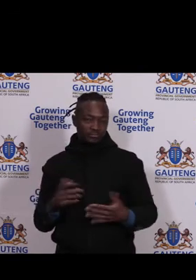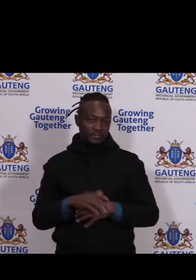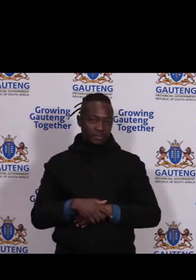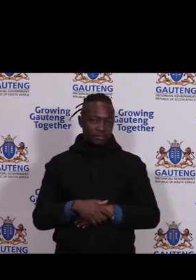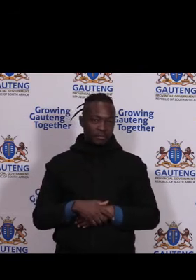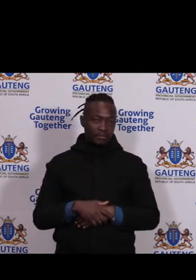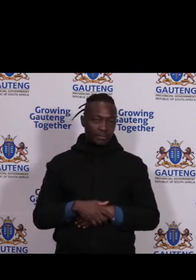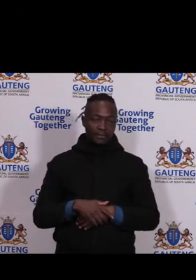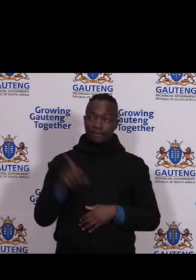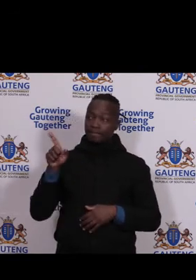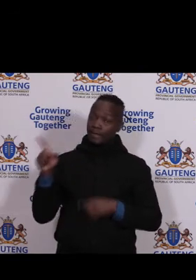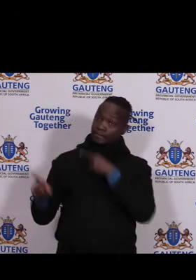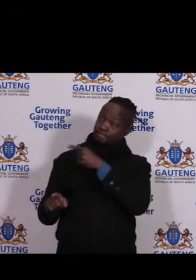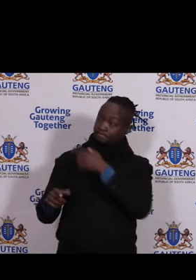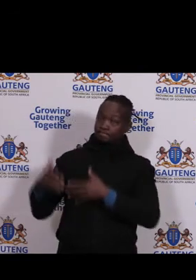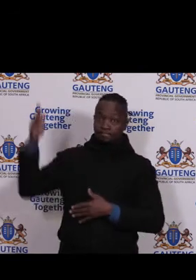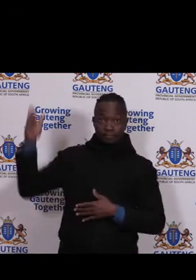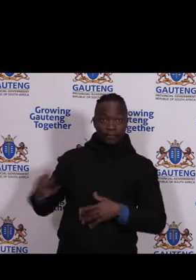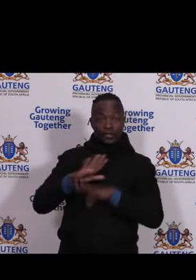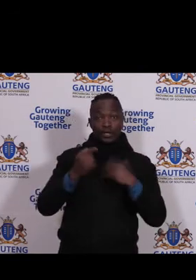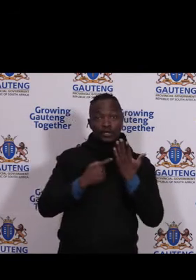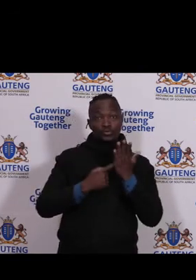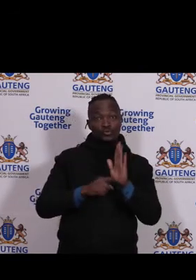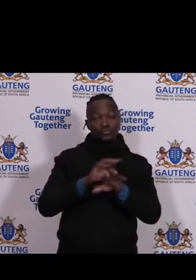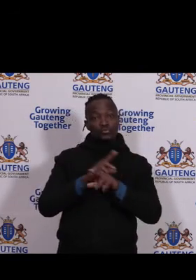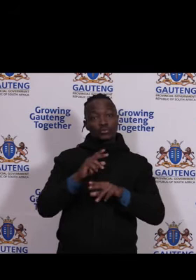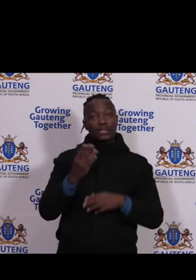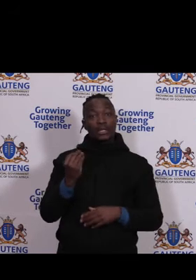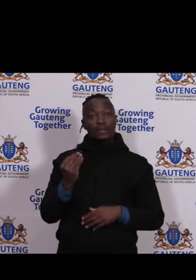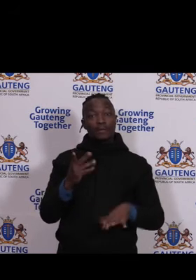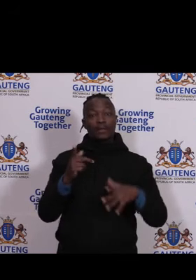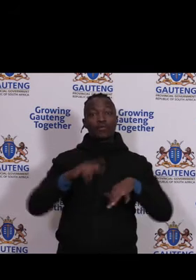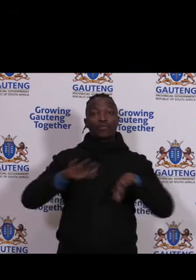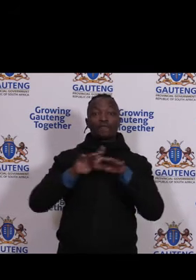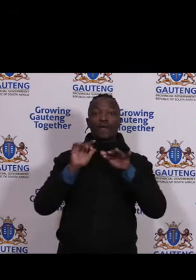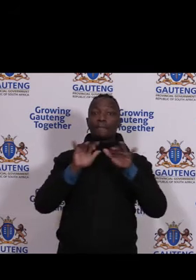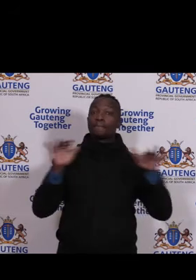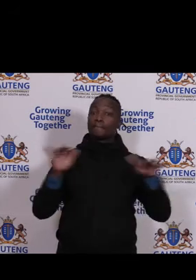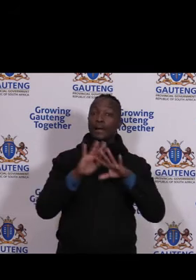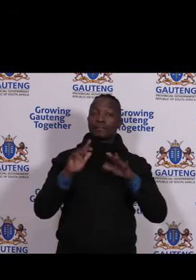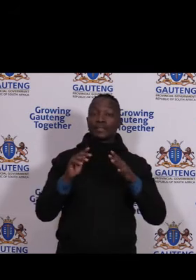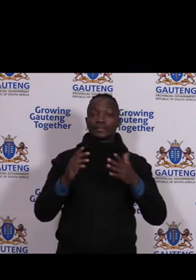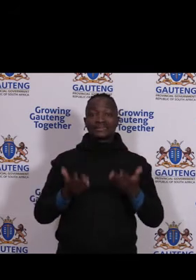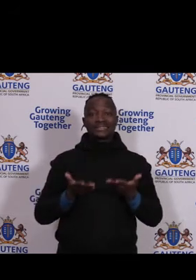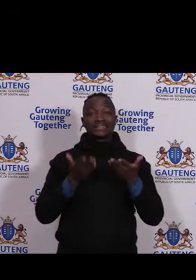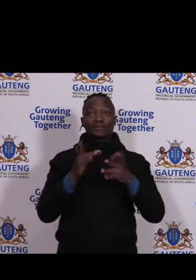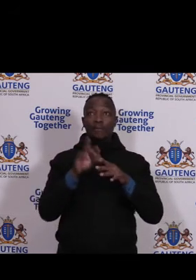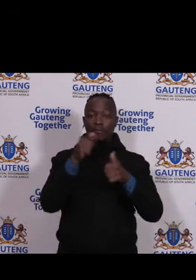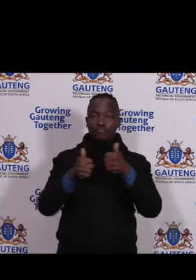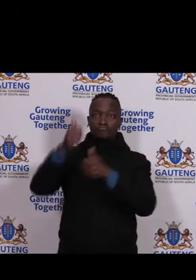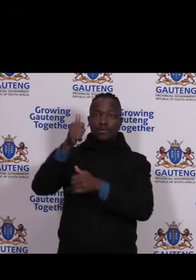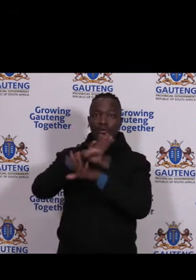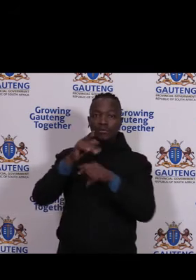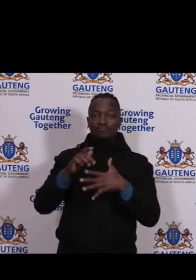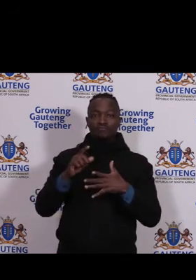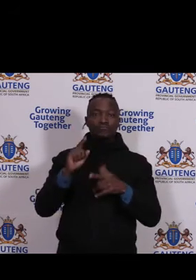This is a slide that demonstrates our number of public servants in Gauteng who have tested positive, and